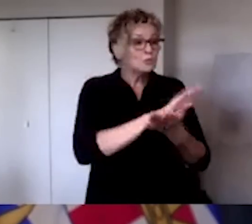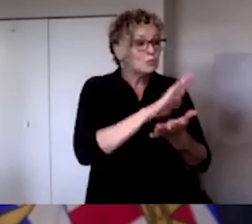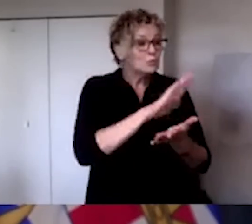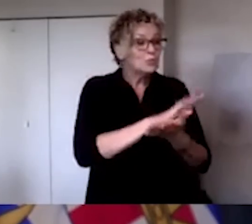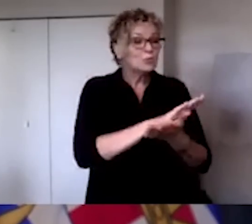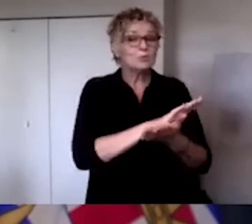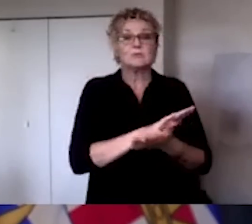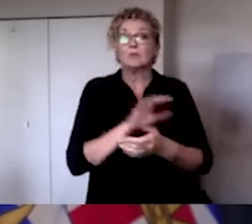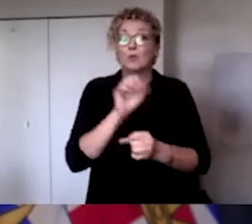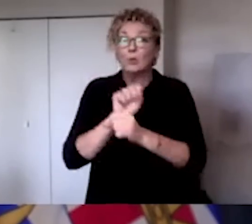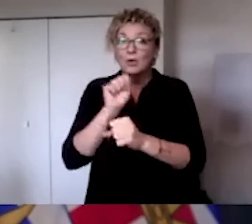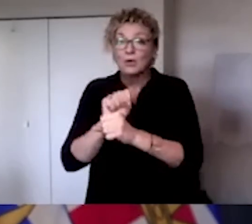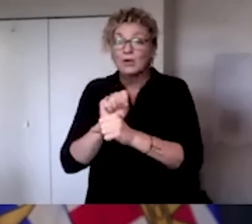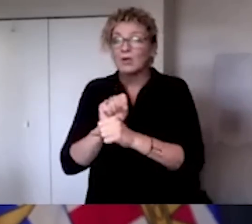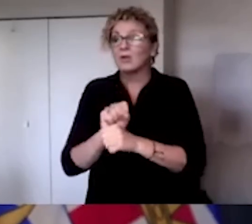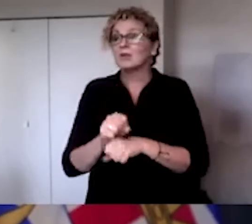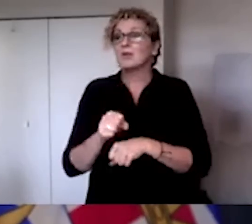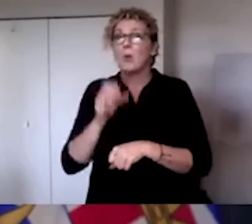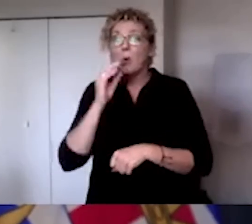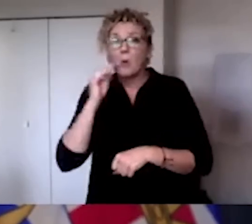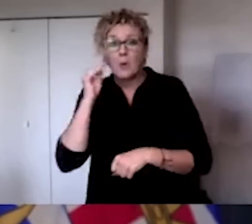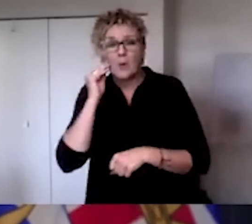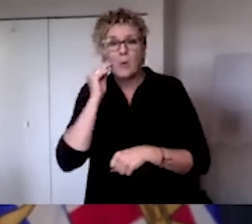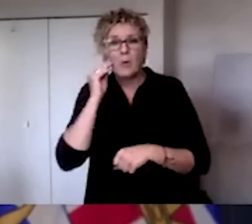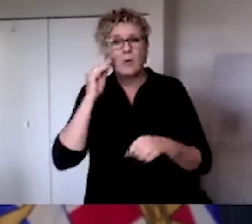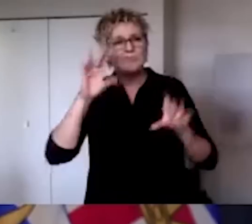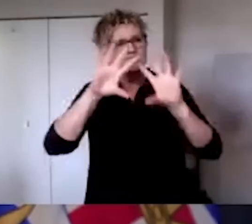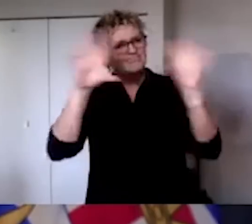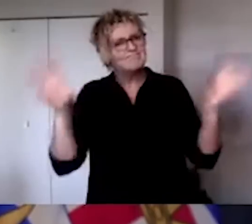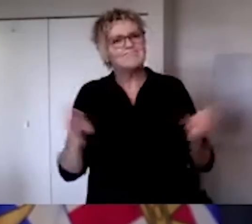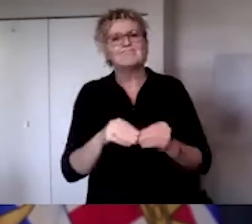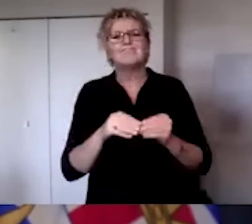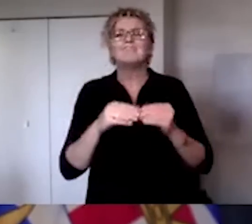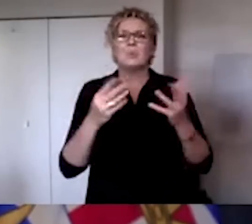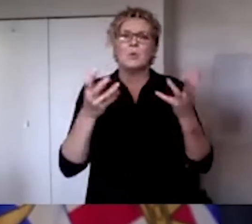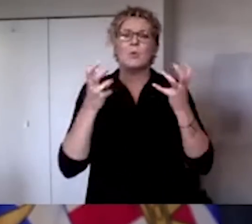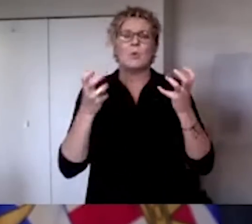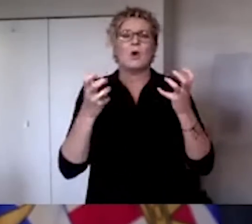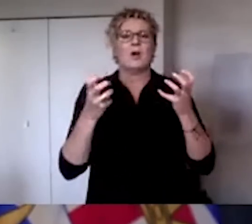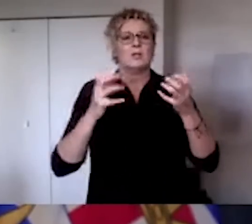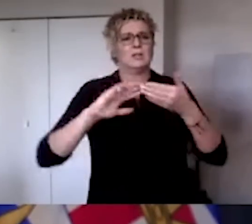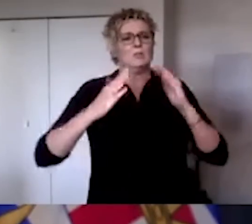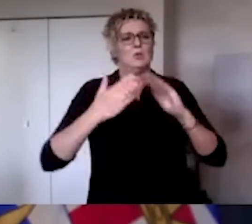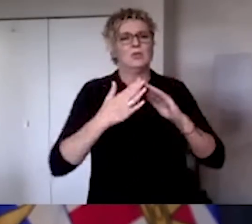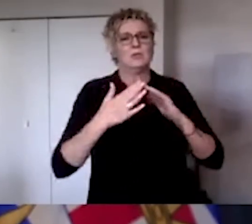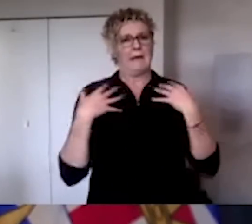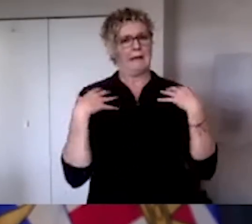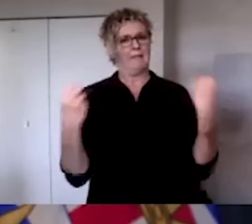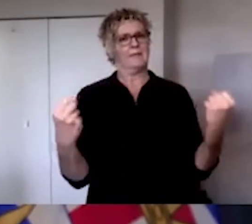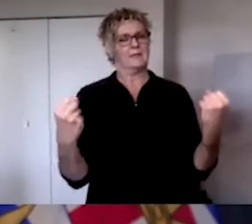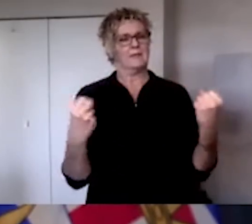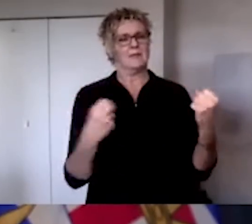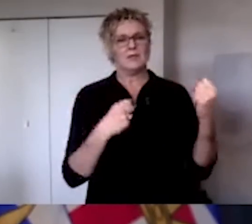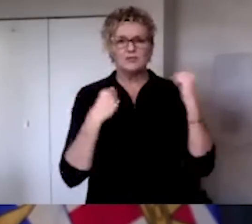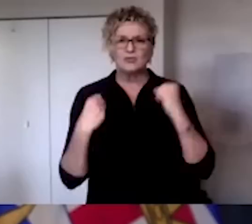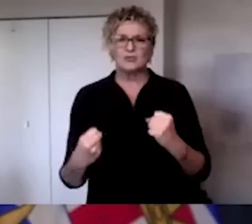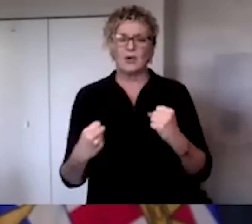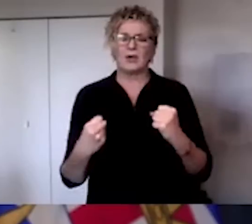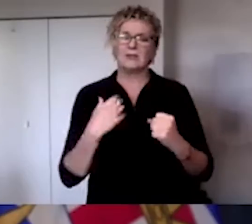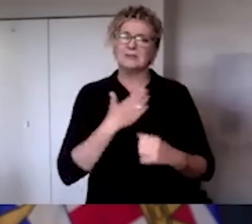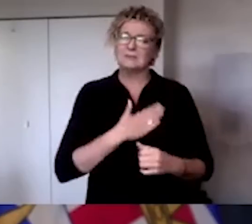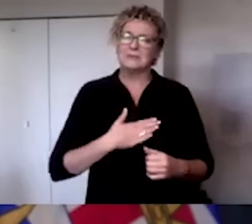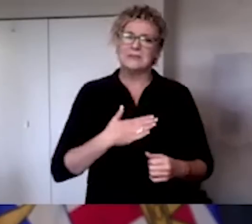risk. Let them know they are not alone, and in the weeks ahead, show them you care by staying connected to them